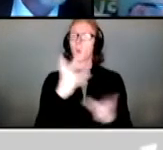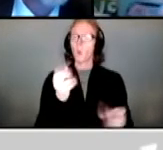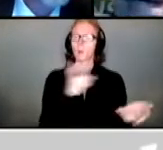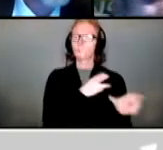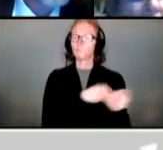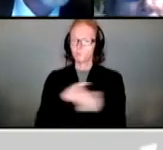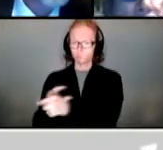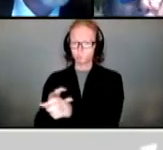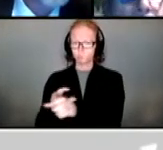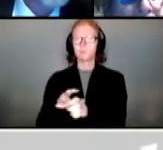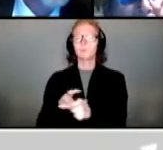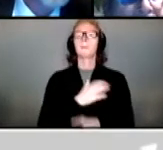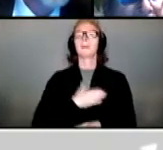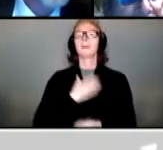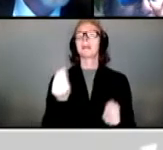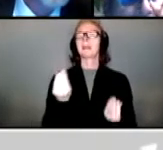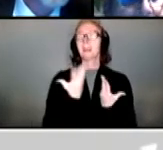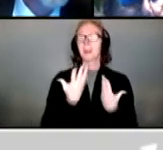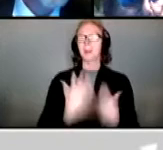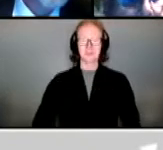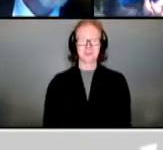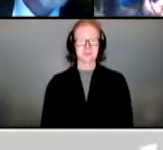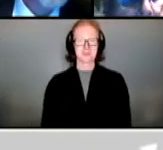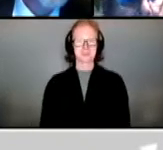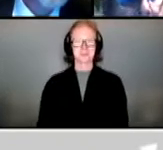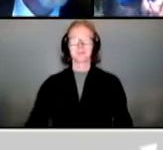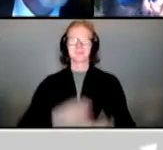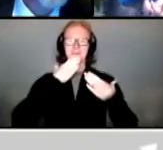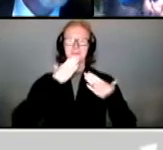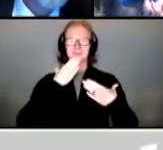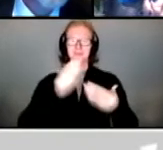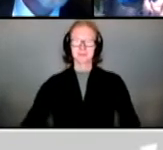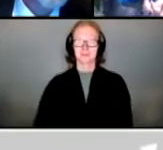participating, please let us know. Thank you.